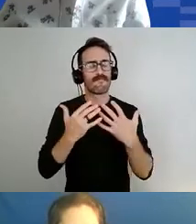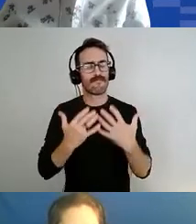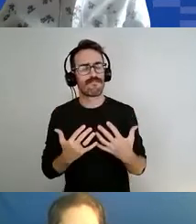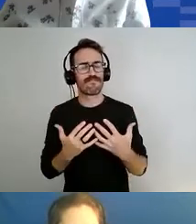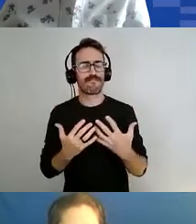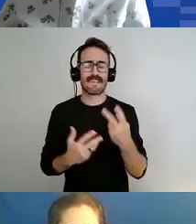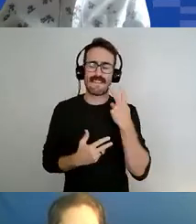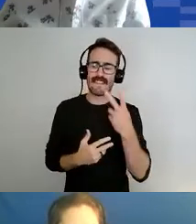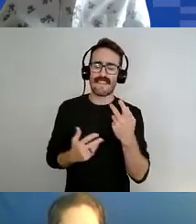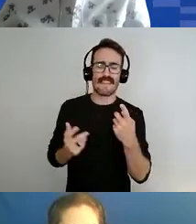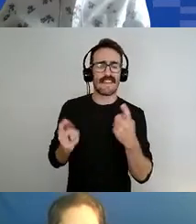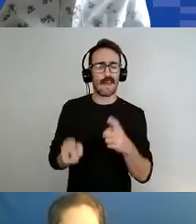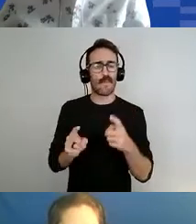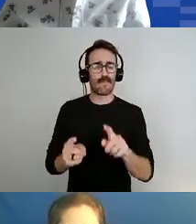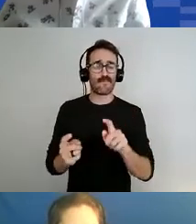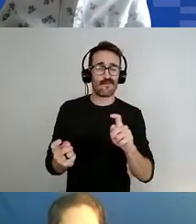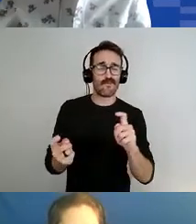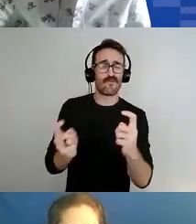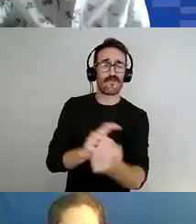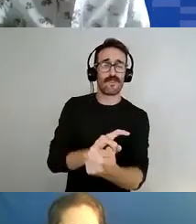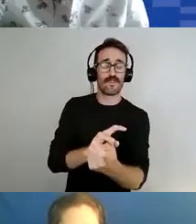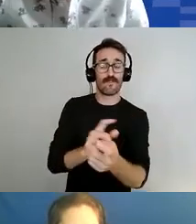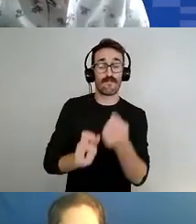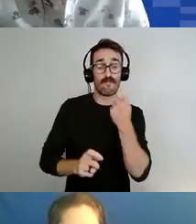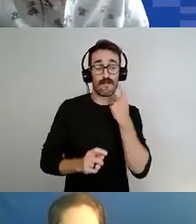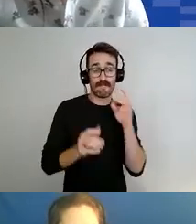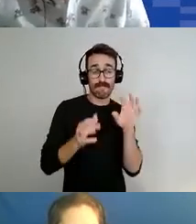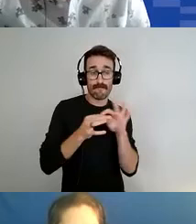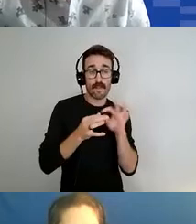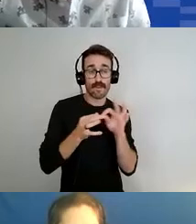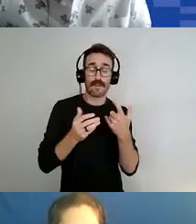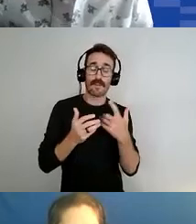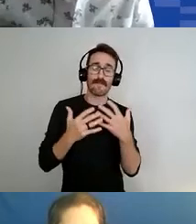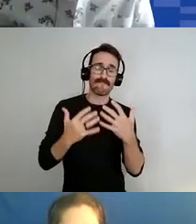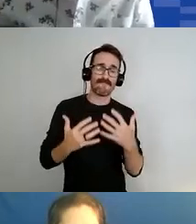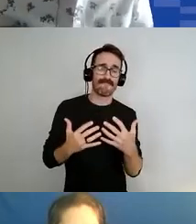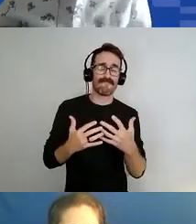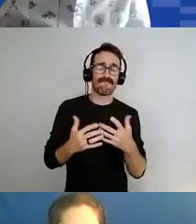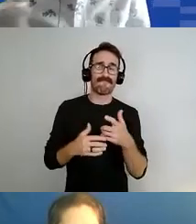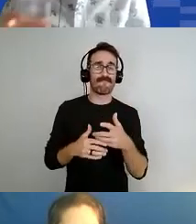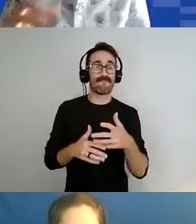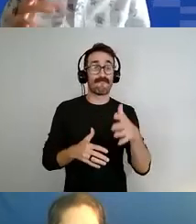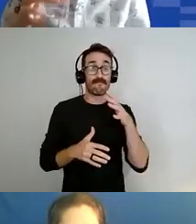of the changes that I mentioned above or earlier. So grieving the loss of one's previous